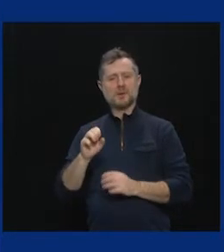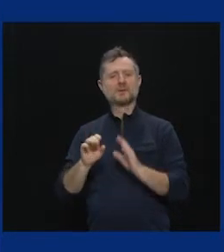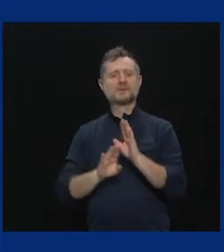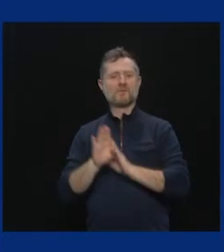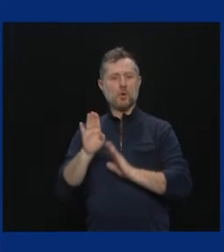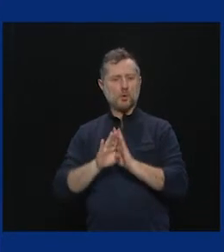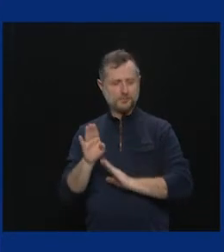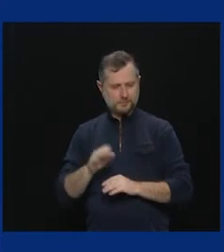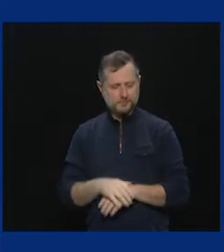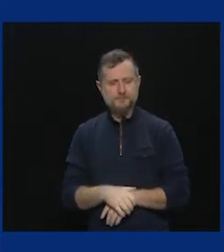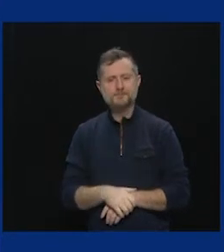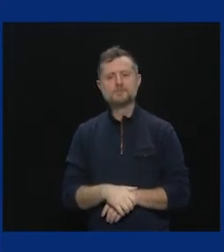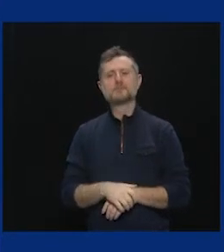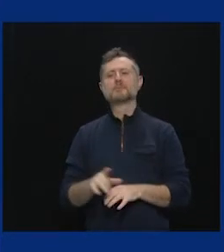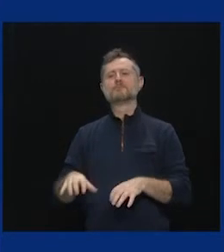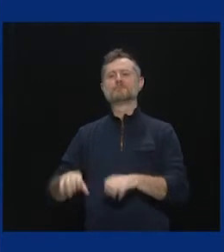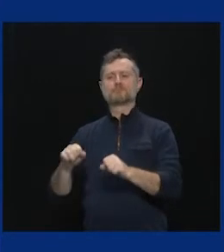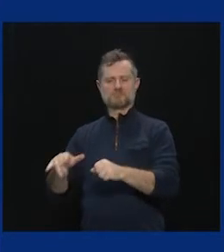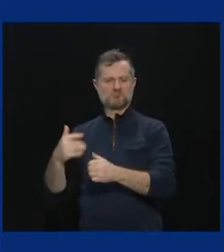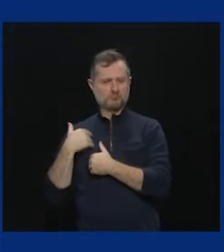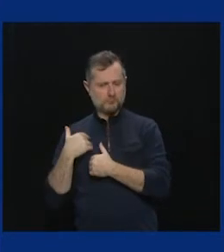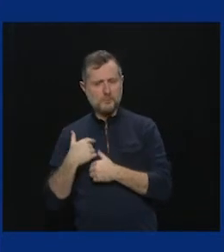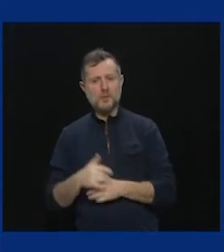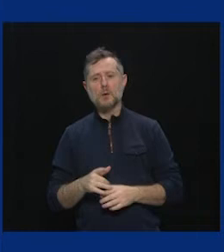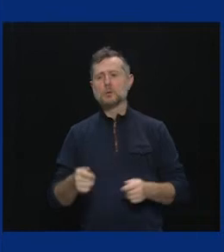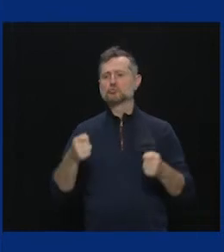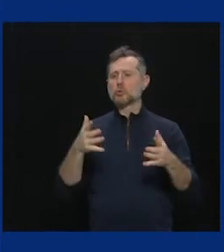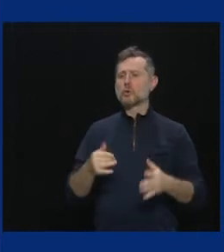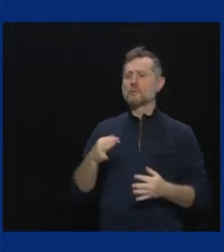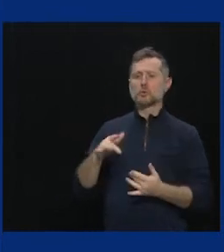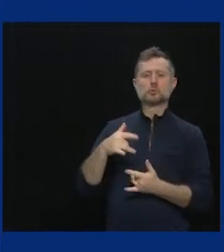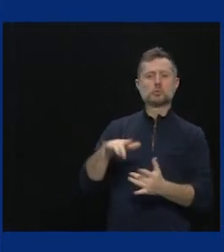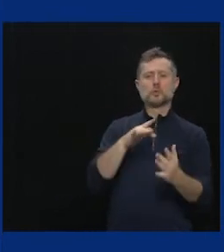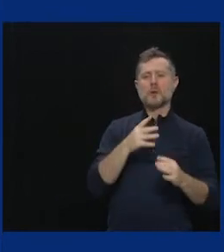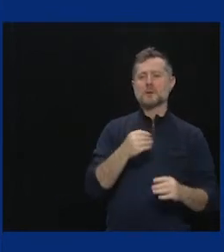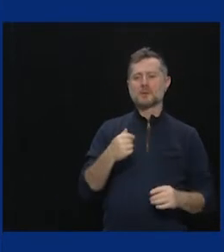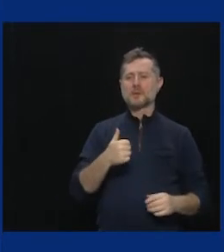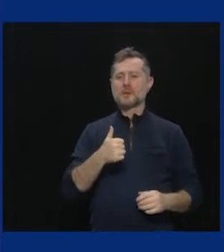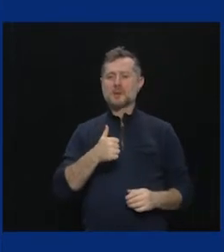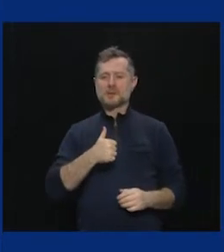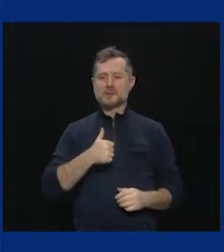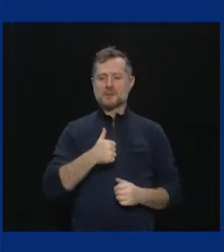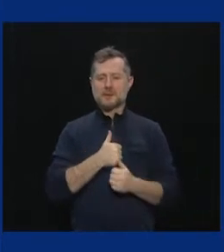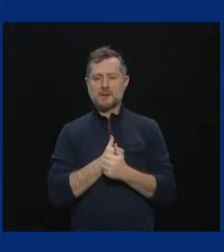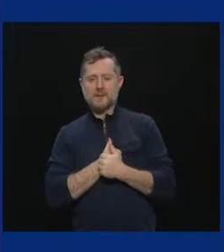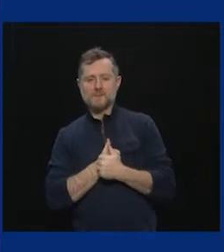Ross Levi, the executive director of Tourism and I Love New York, a creative genius here.